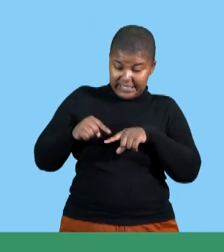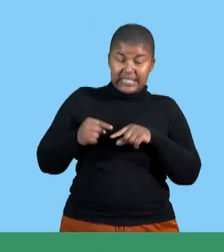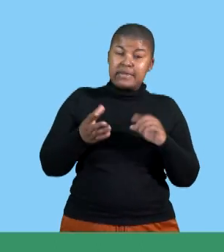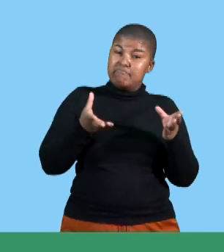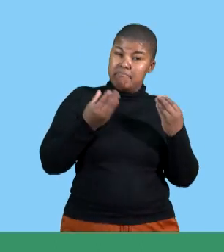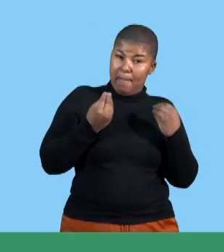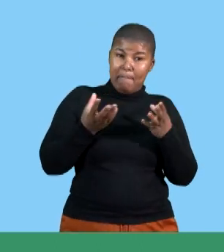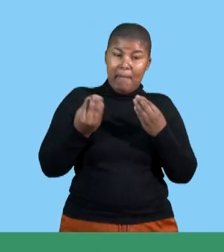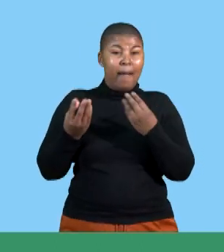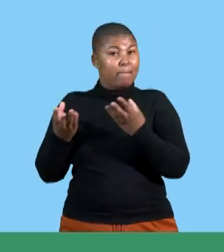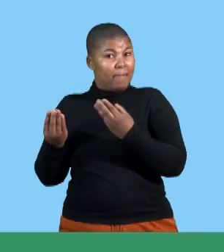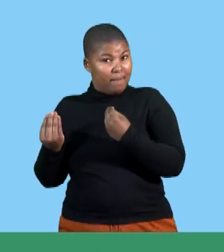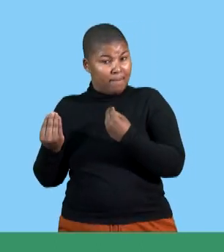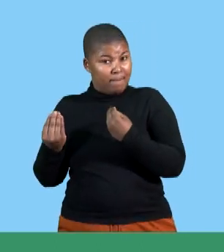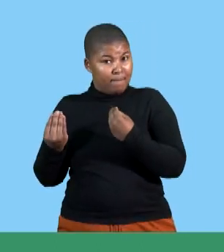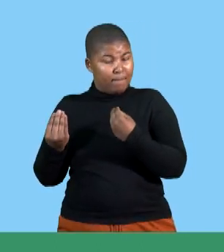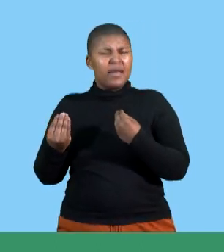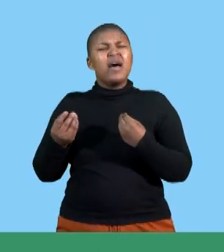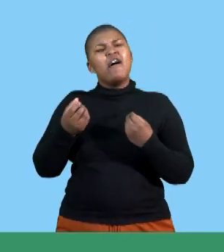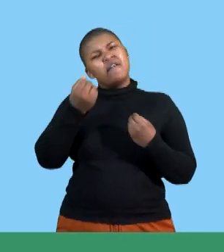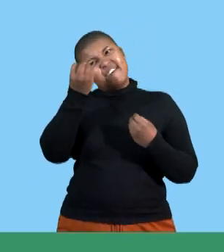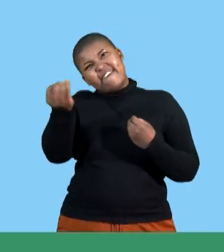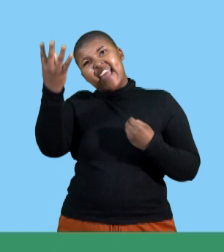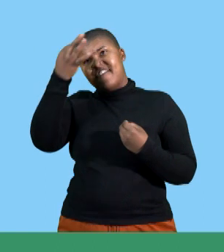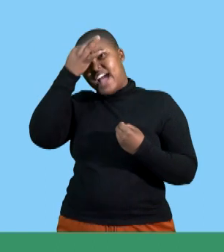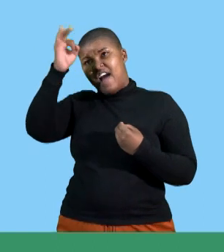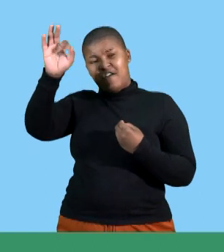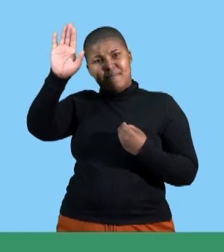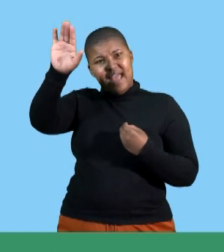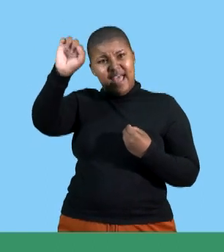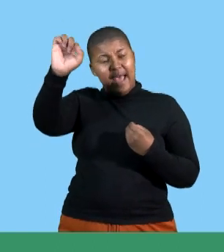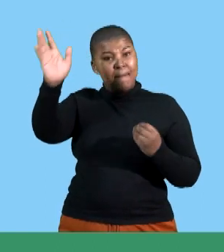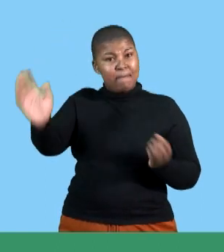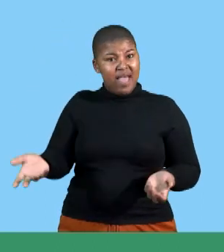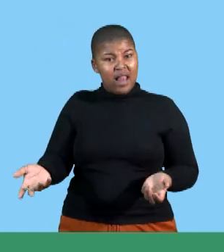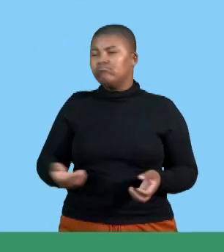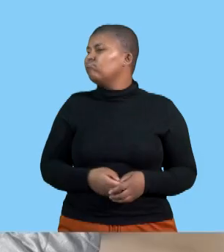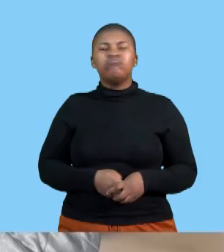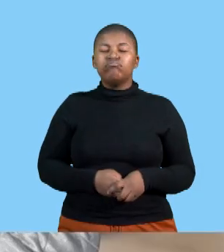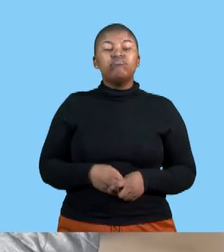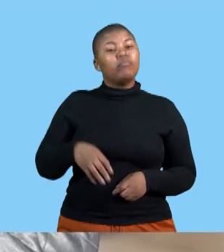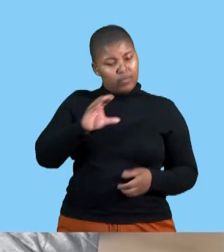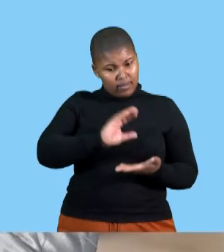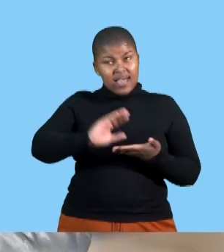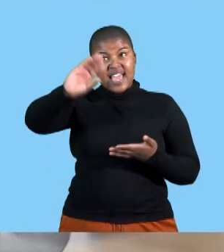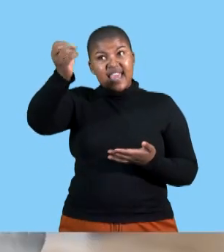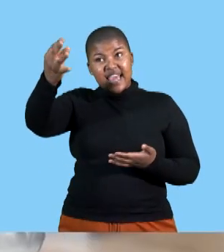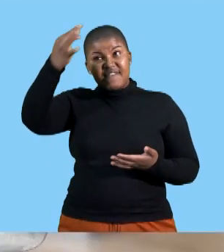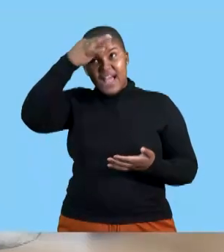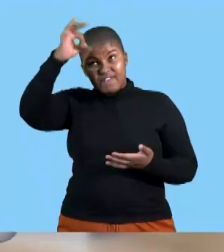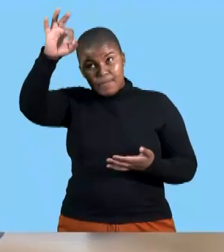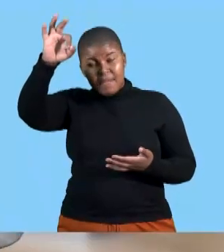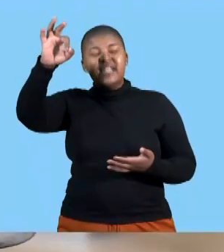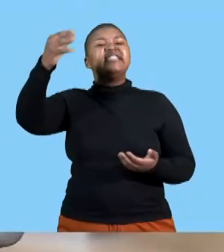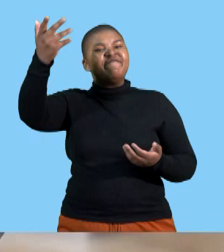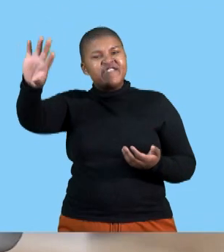state-owned enterprises, they are not only for the government to use it, but the government takes those particular profits and